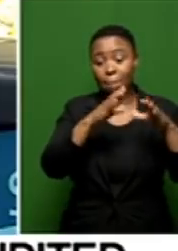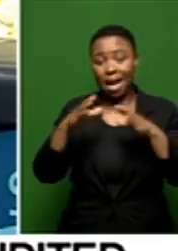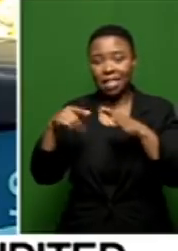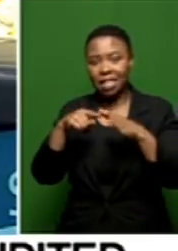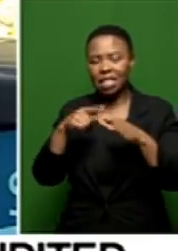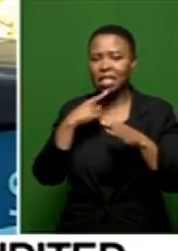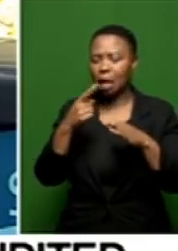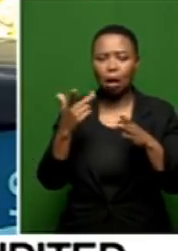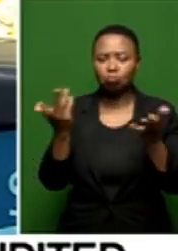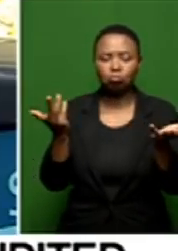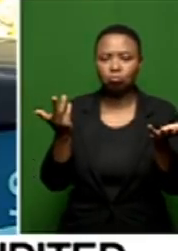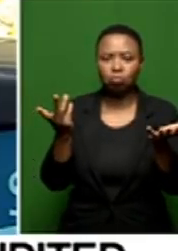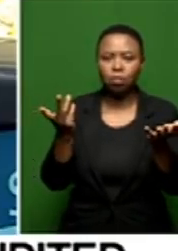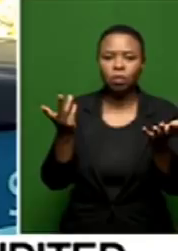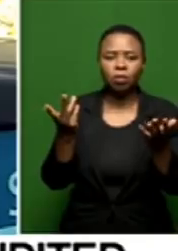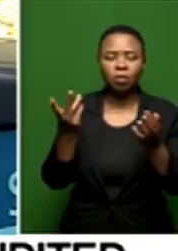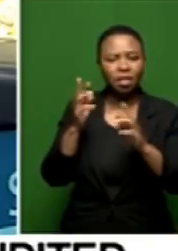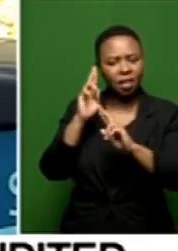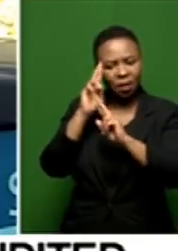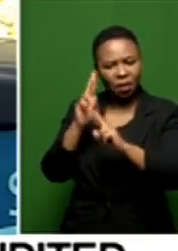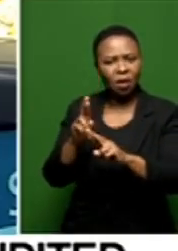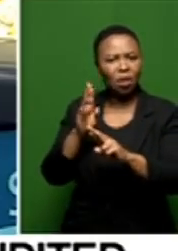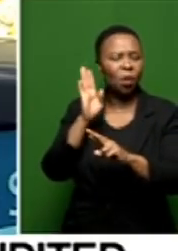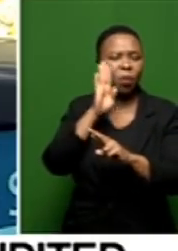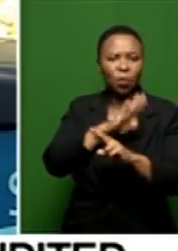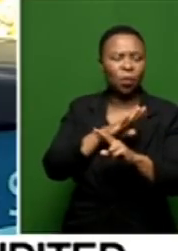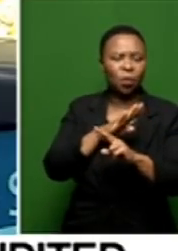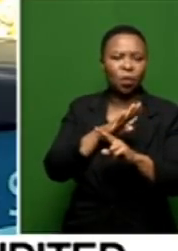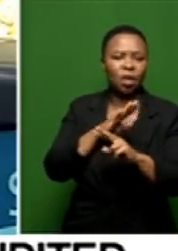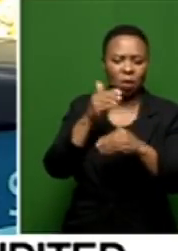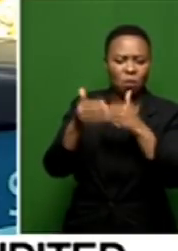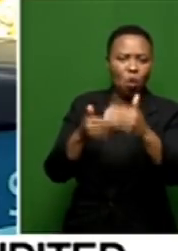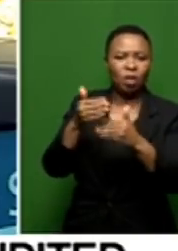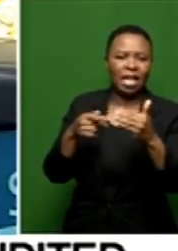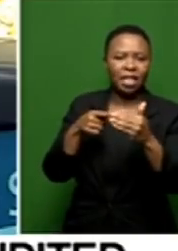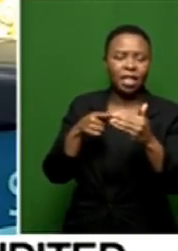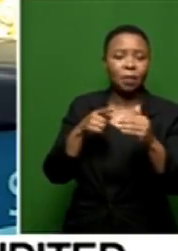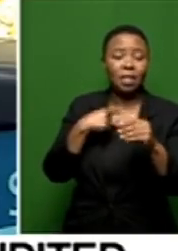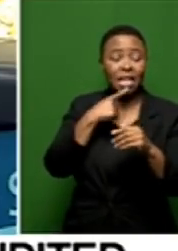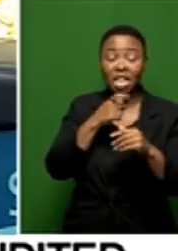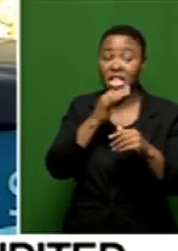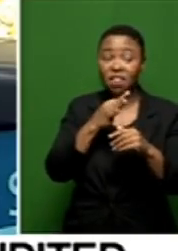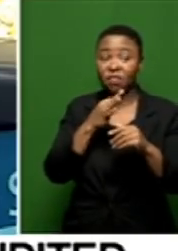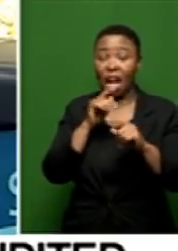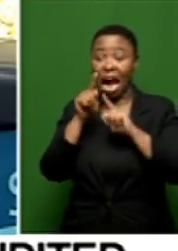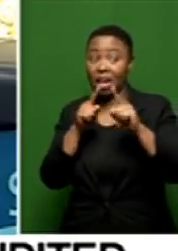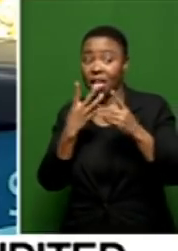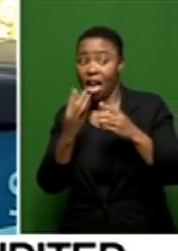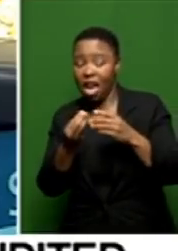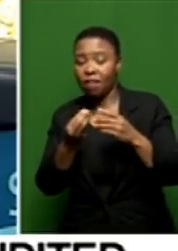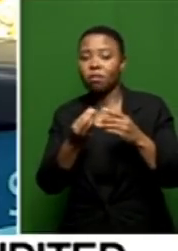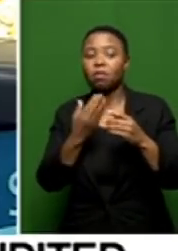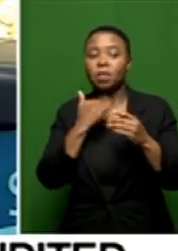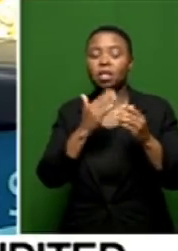saying doesn't bode well for the integrity, of this process. If you have allegations, please bring them forward. If